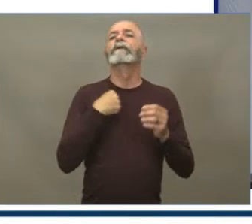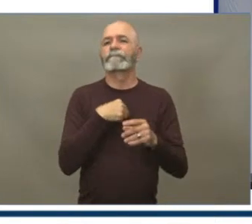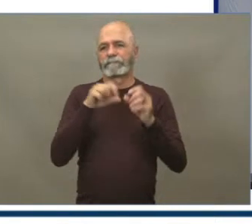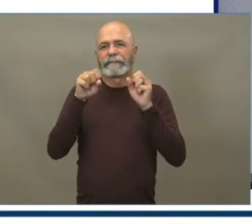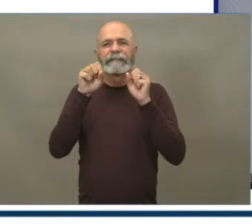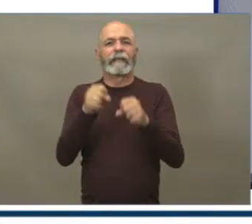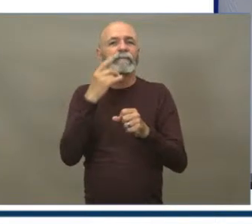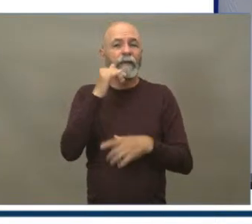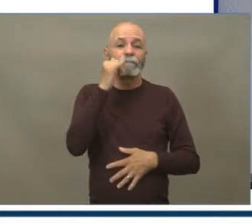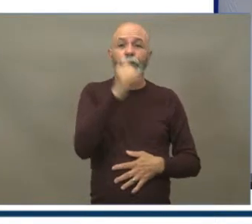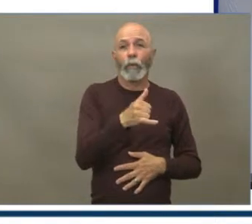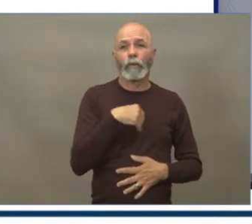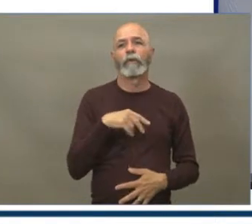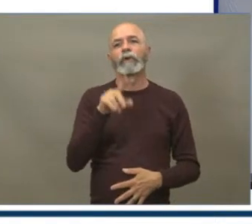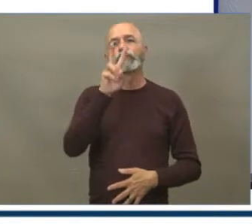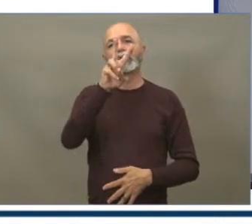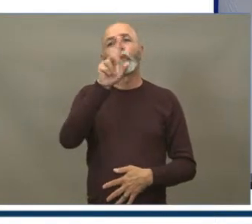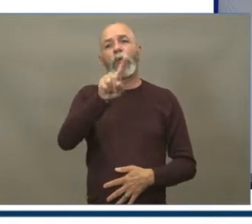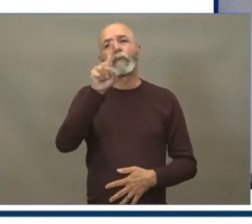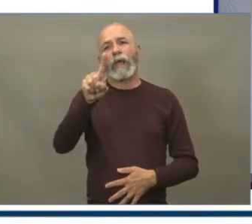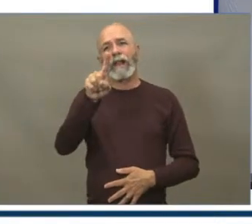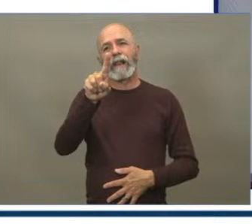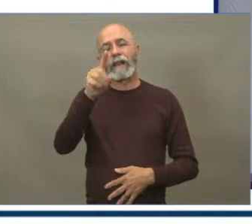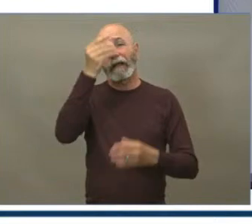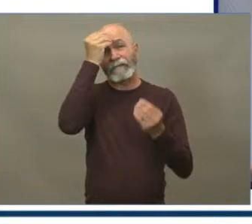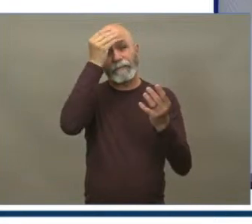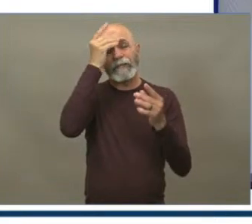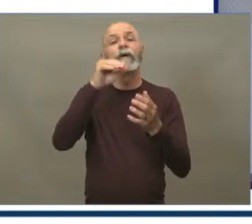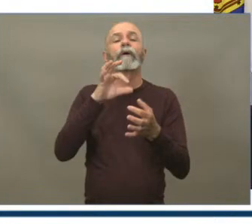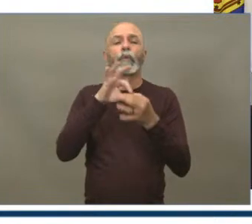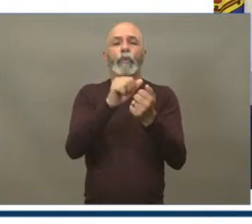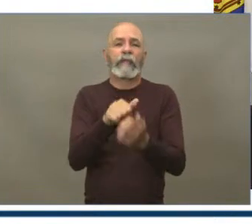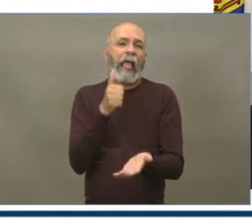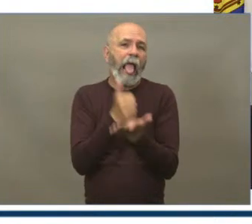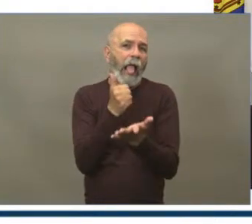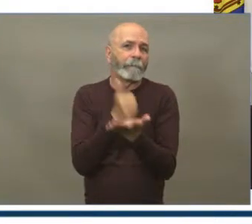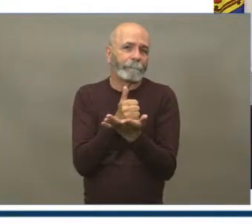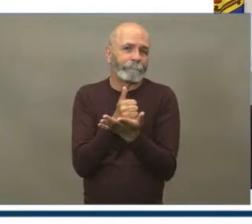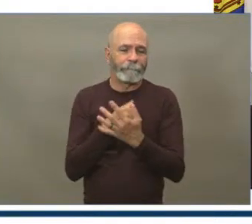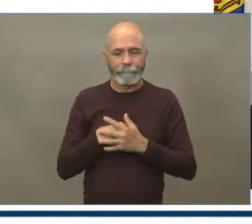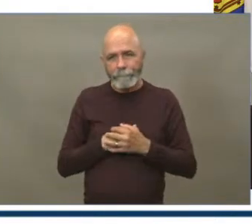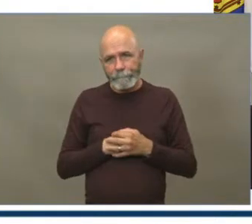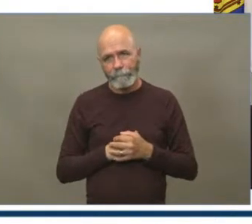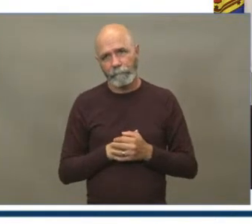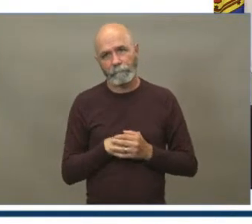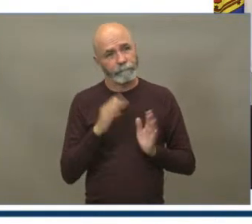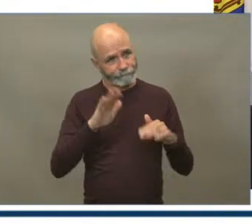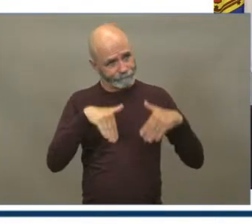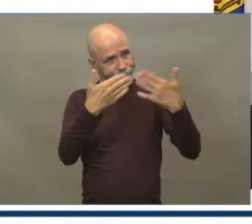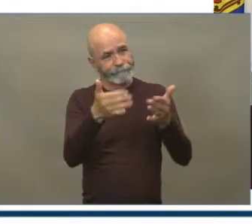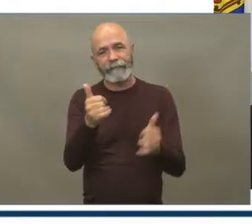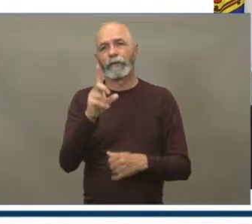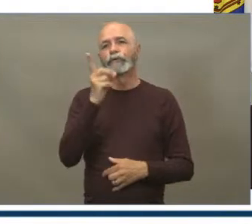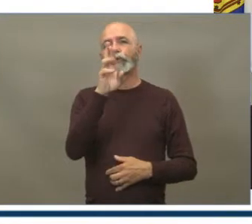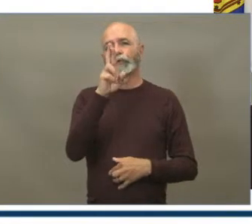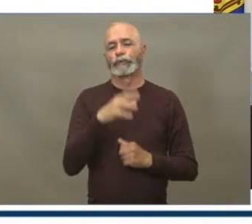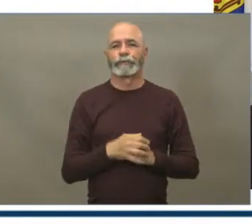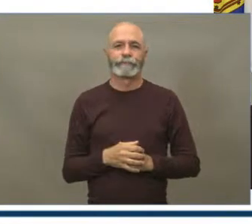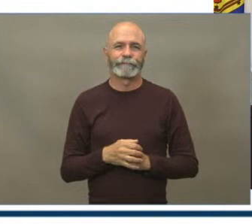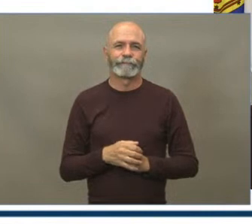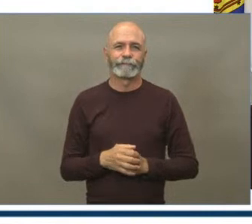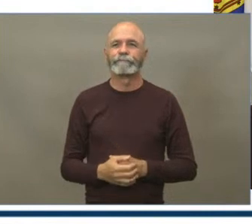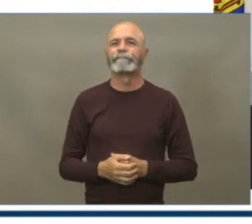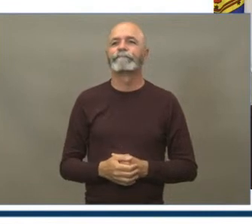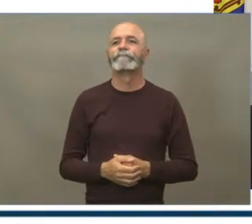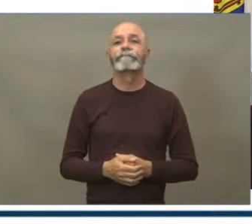211 for assistance. Now I'll turn it over to Dr. Strang. Thank you, Premier, and good afternoon, everybody. I hope everyone did